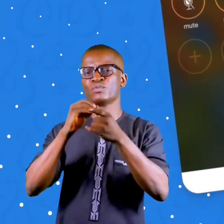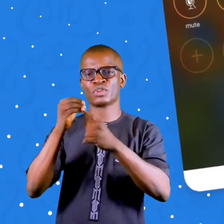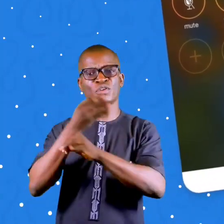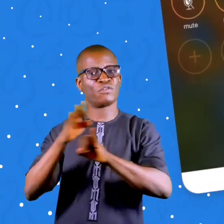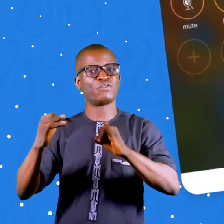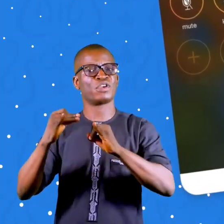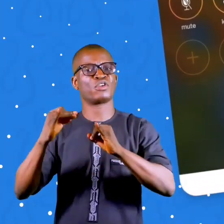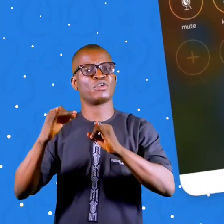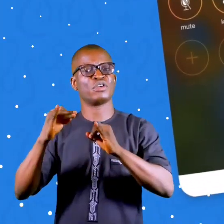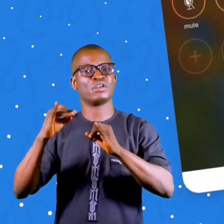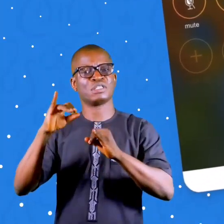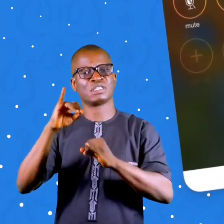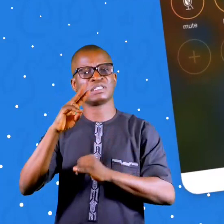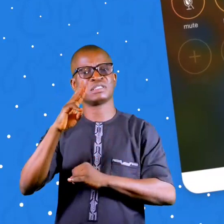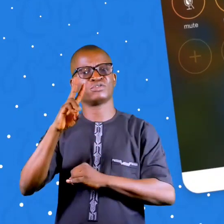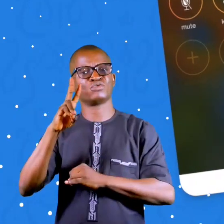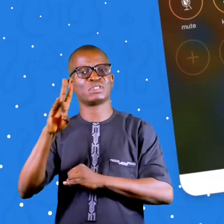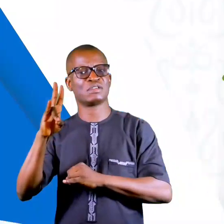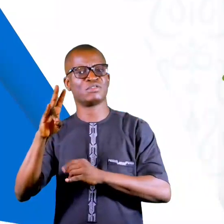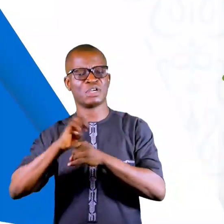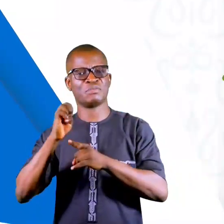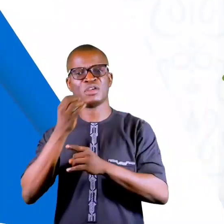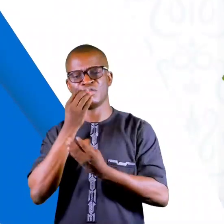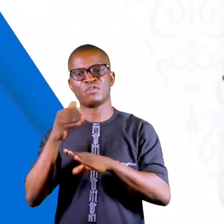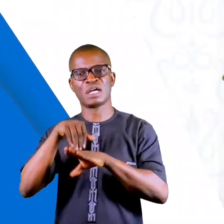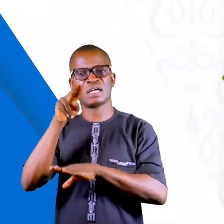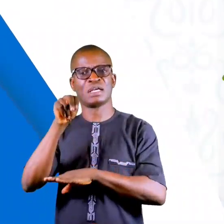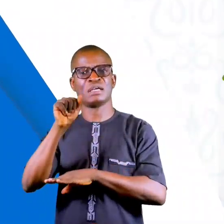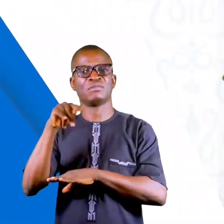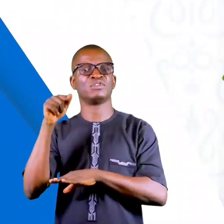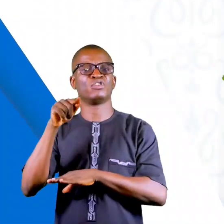0000203 or the short code 627, or email us